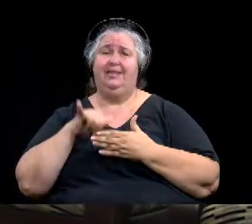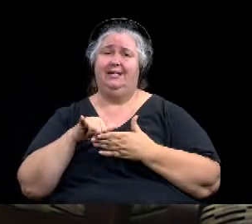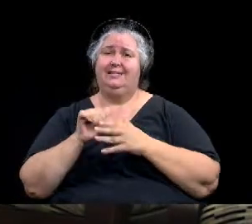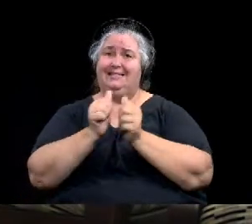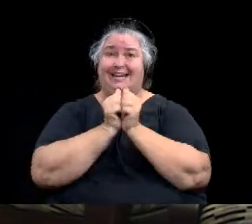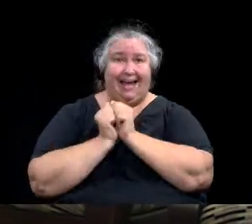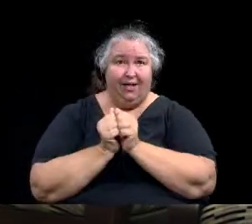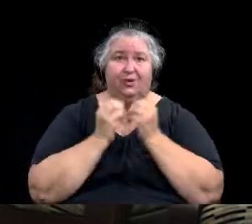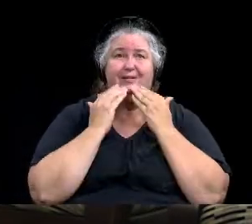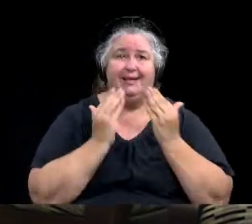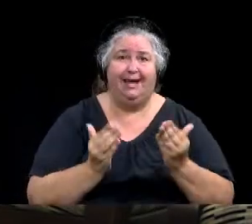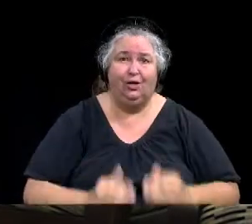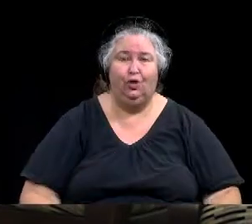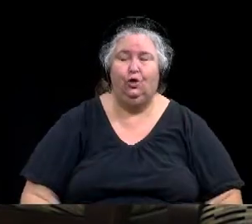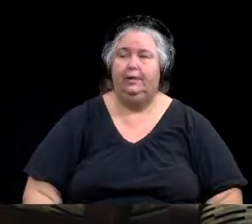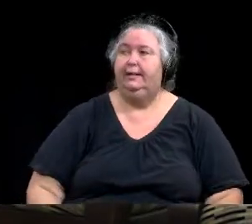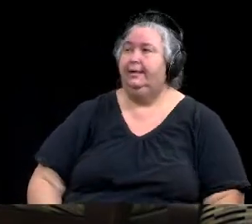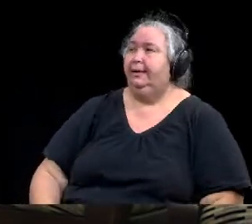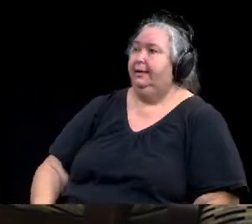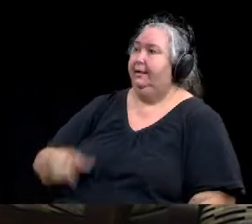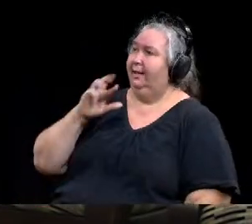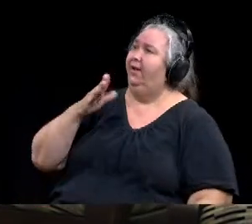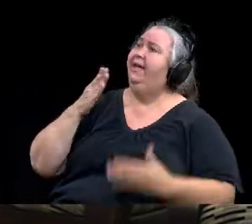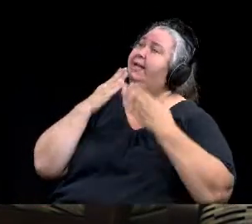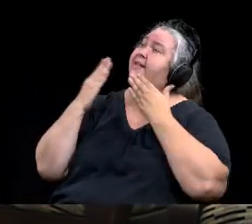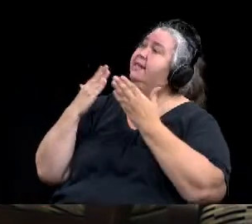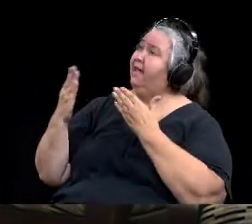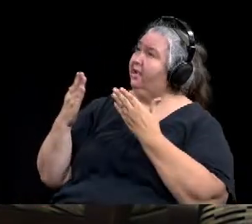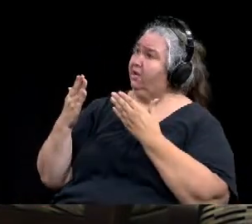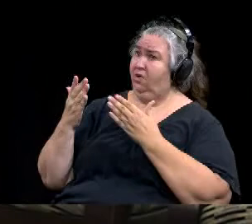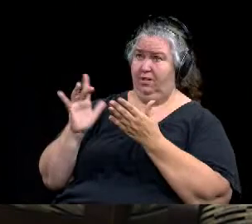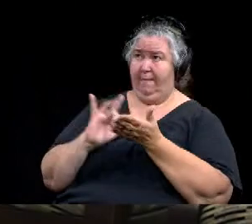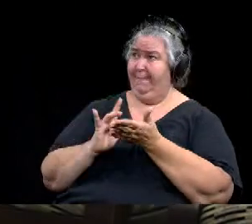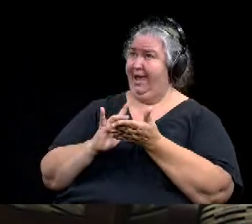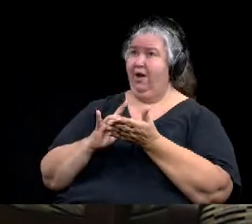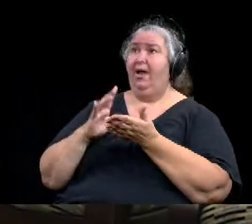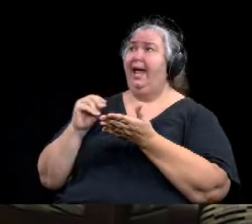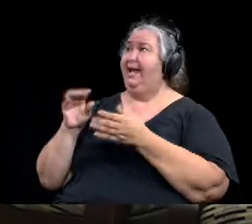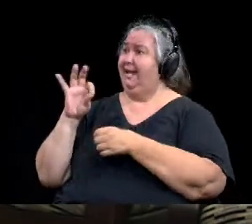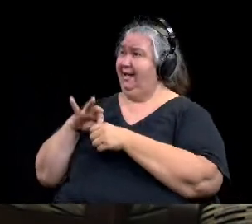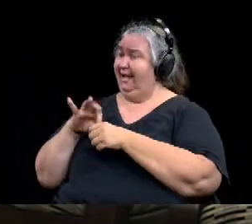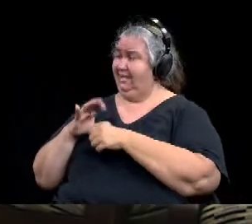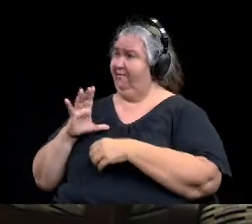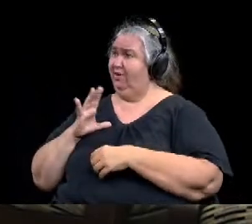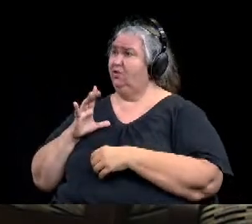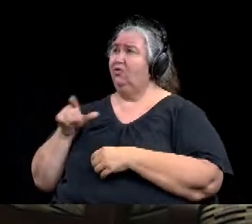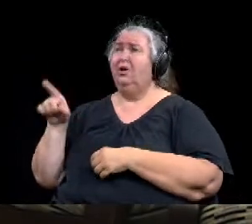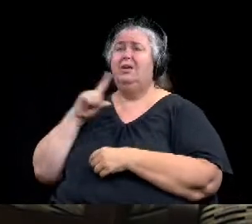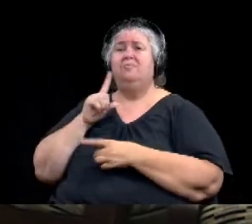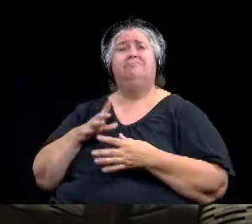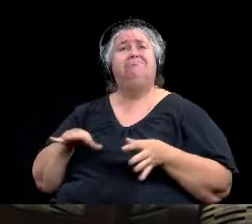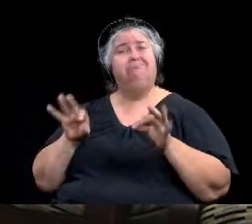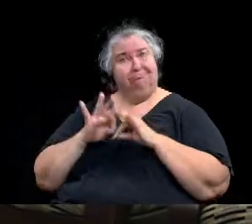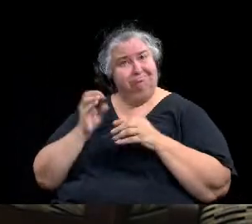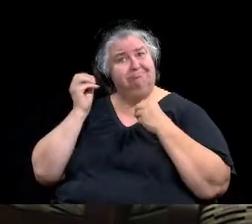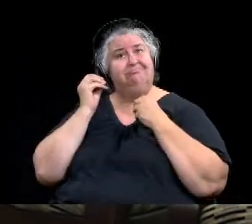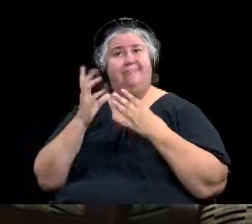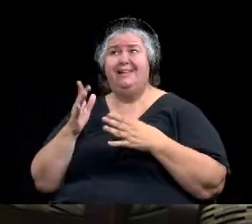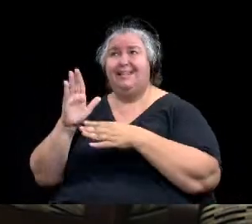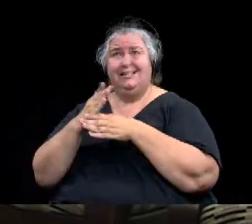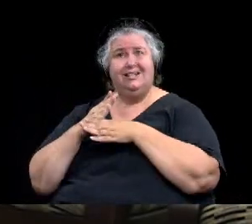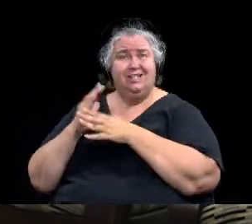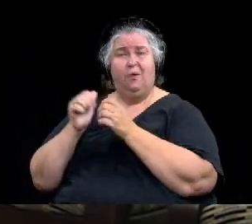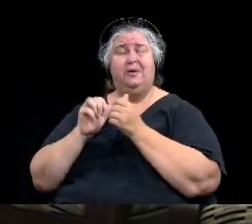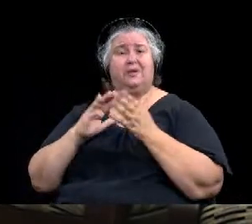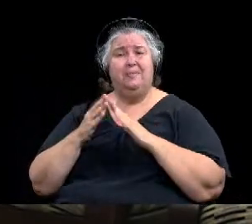want to thank you all again from the medical community, first of all, and of course our elected officials. Very vital information that's being shared with our community,